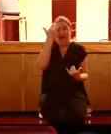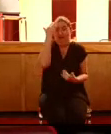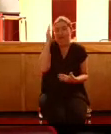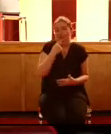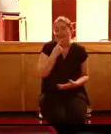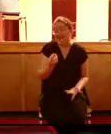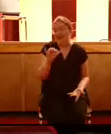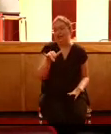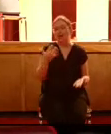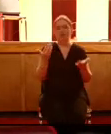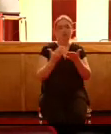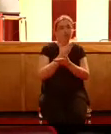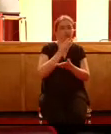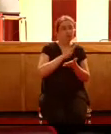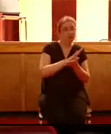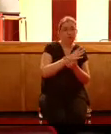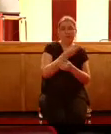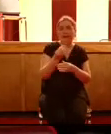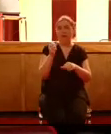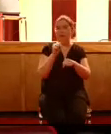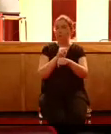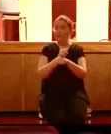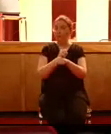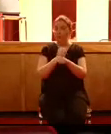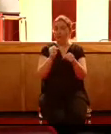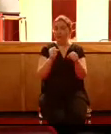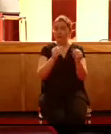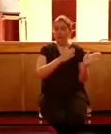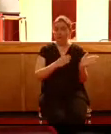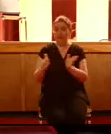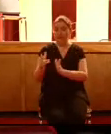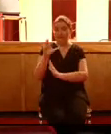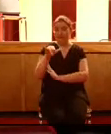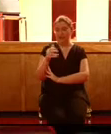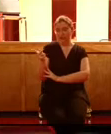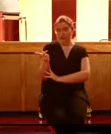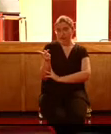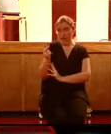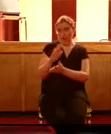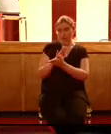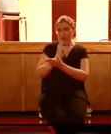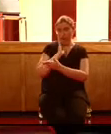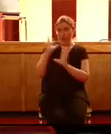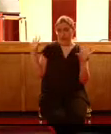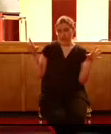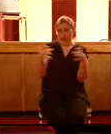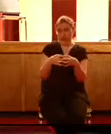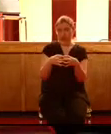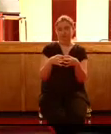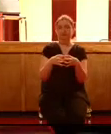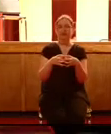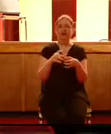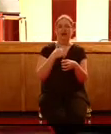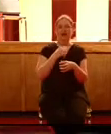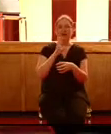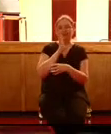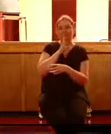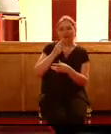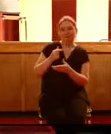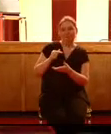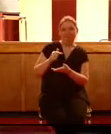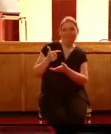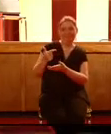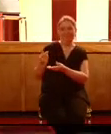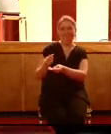And in the work plan, it's written that Brooker and Hampton will consolidate with Southside. I've talked back and forth with the state a little bit about